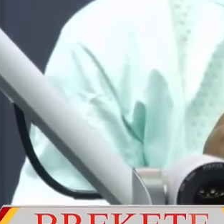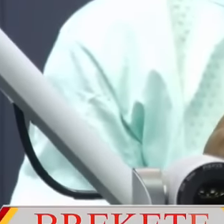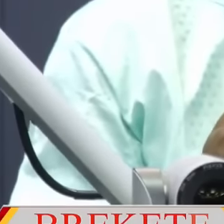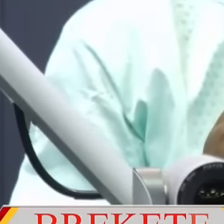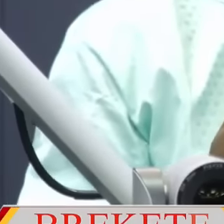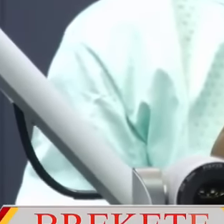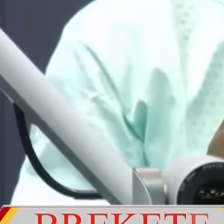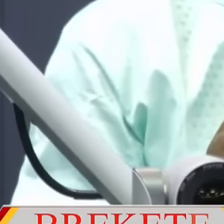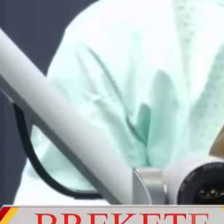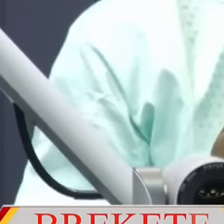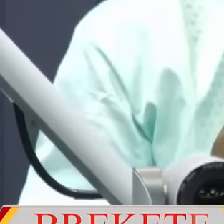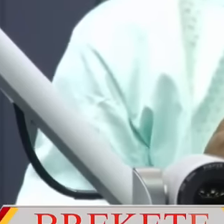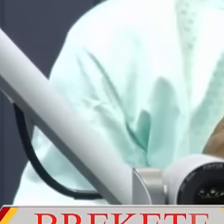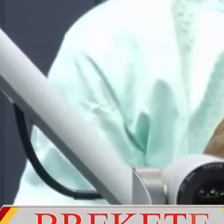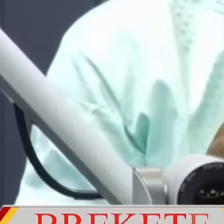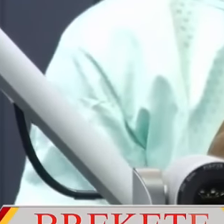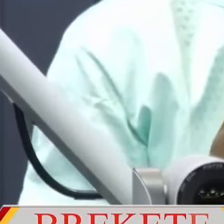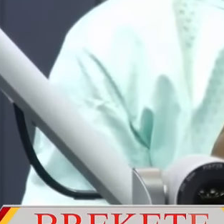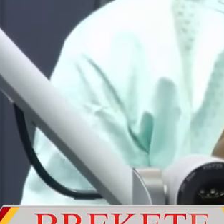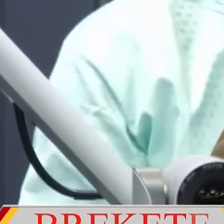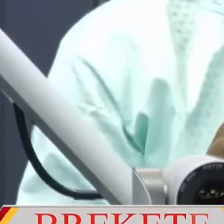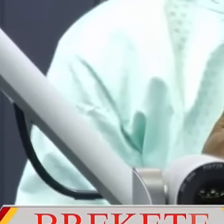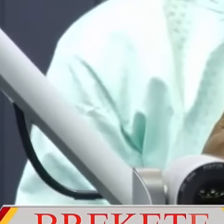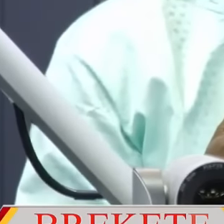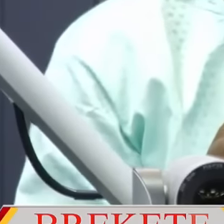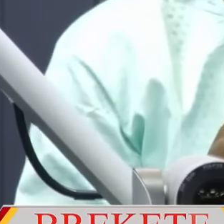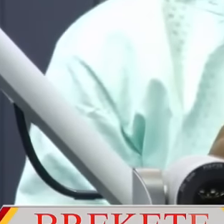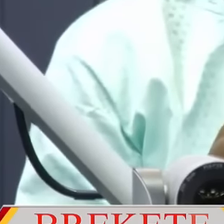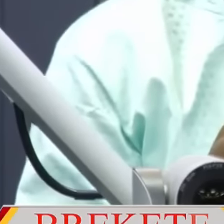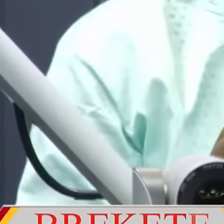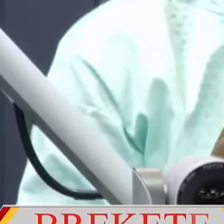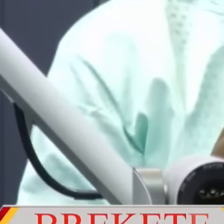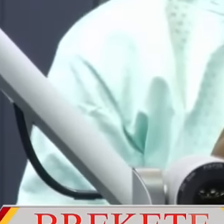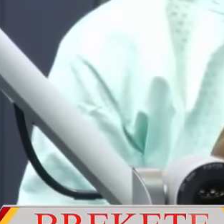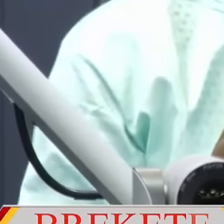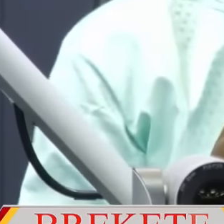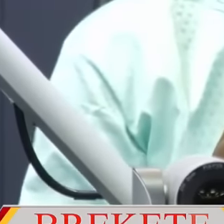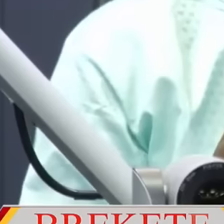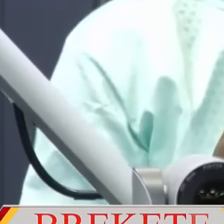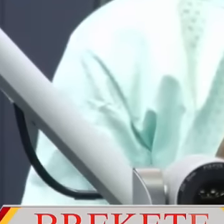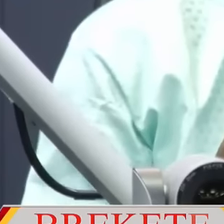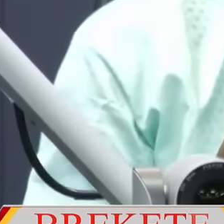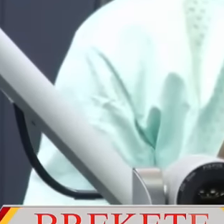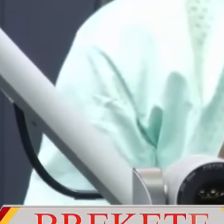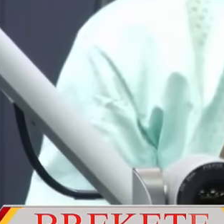mataimakin area commander ya saki tsoho akan cewa ai ba shi